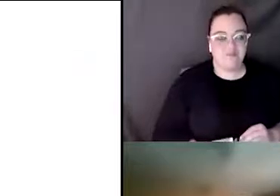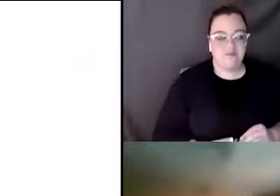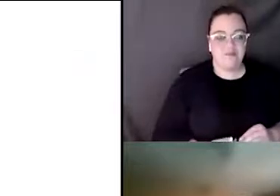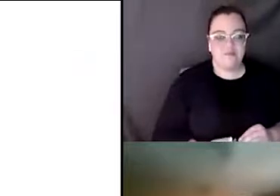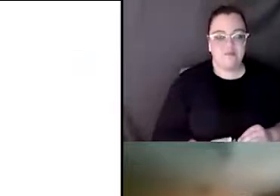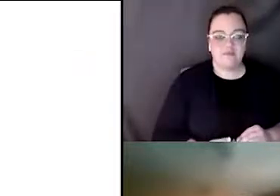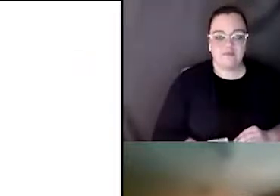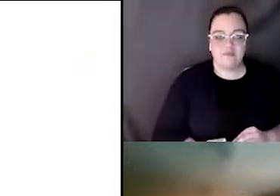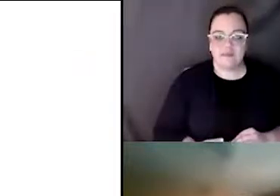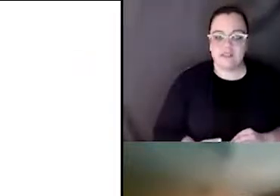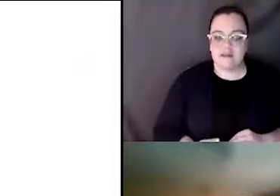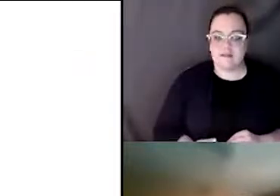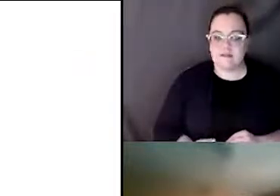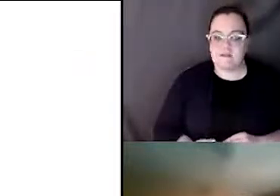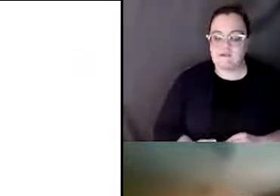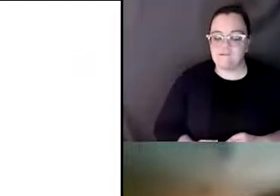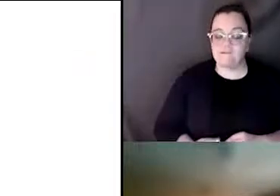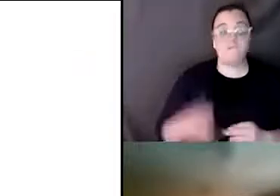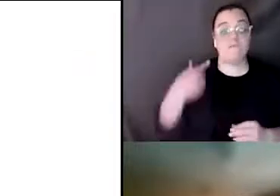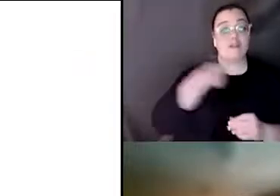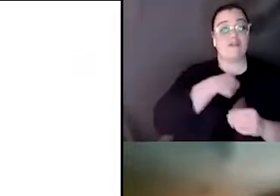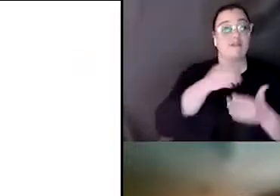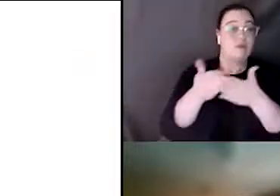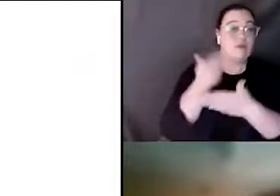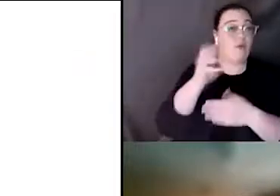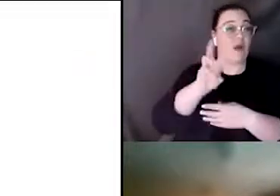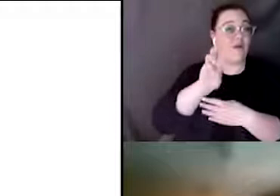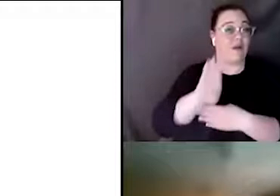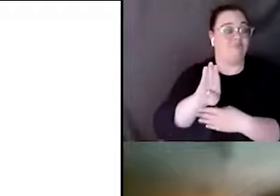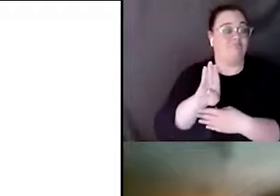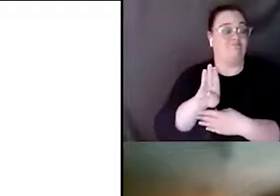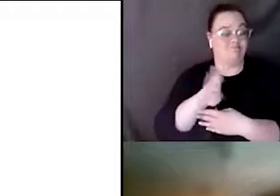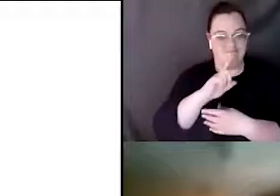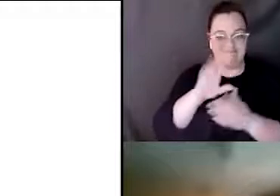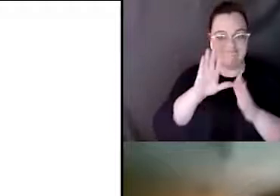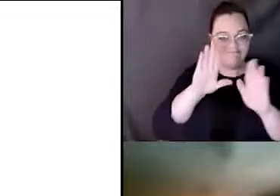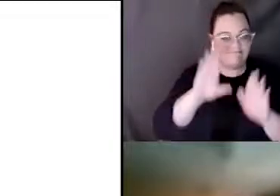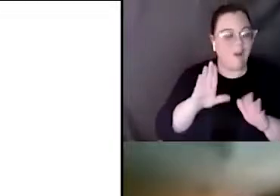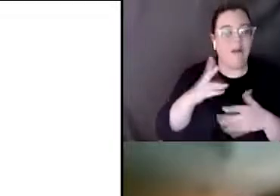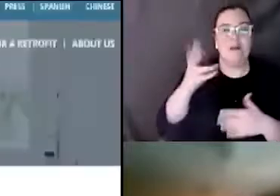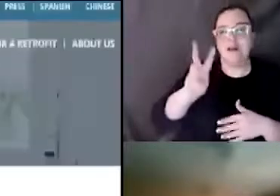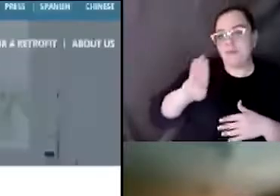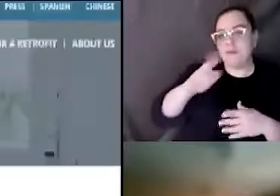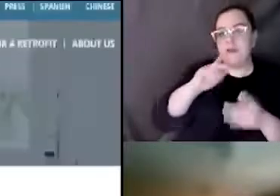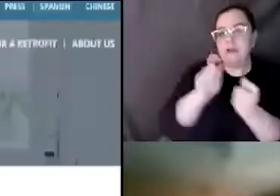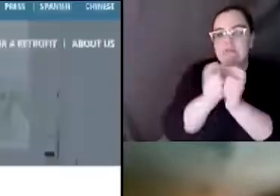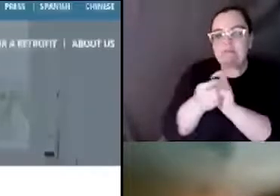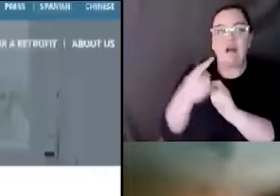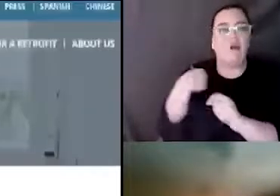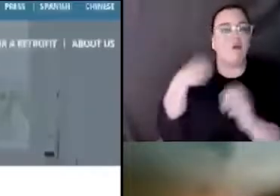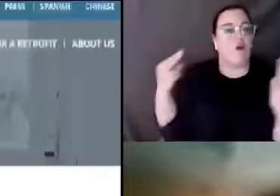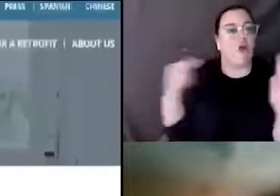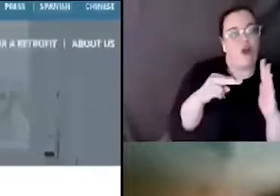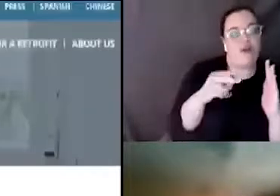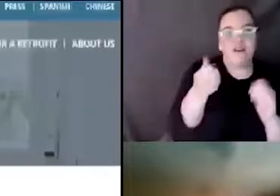please. So we have a great new website. It's actually a website we've repurposed a little bit. You can get to it a couple different ways,